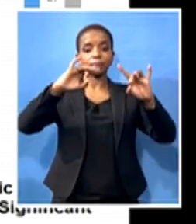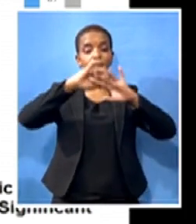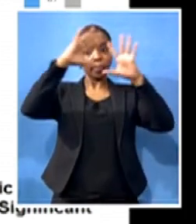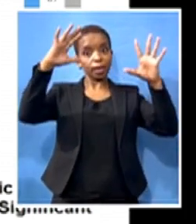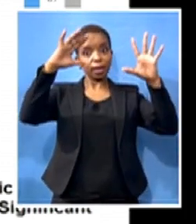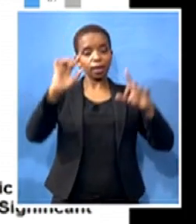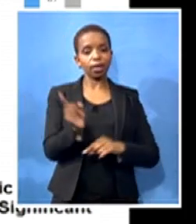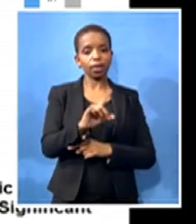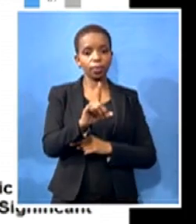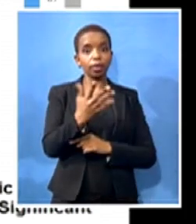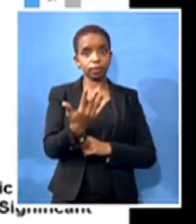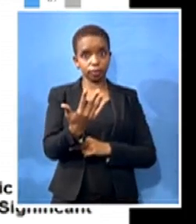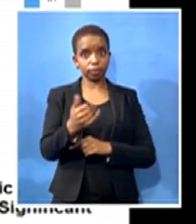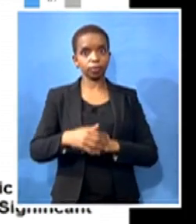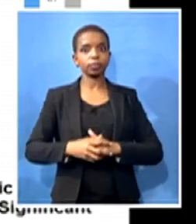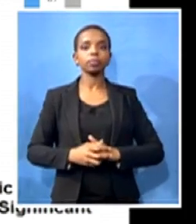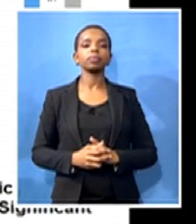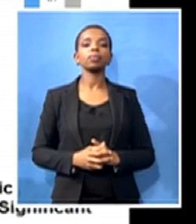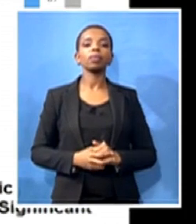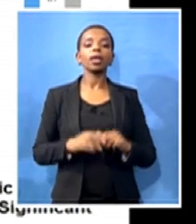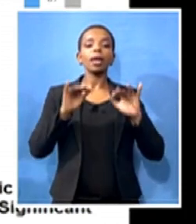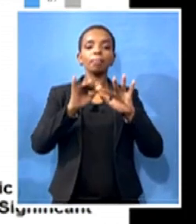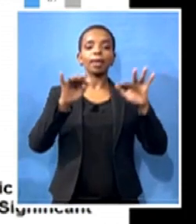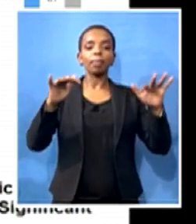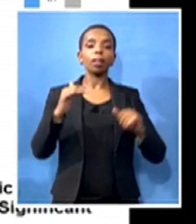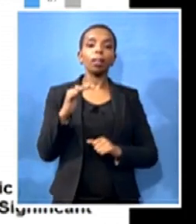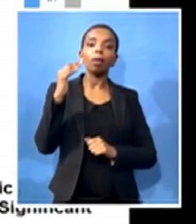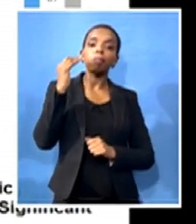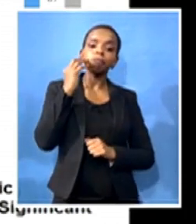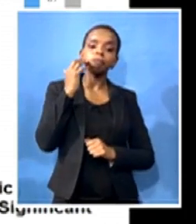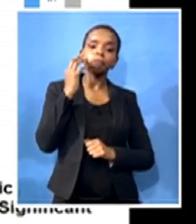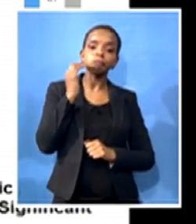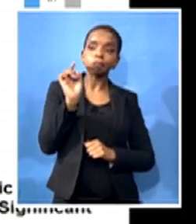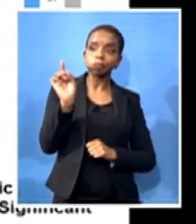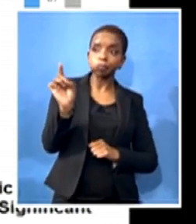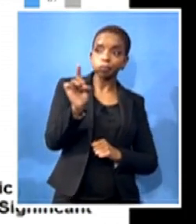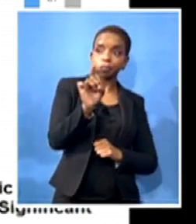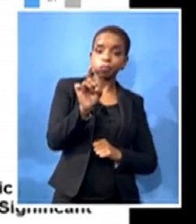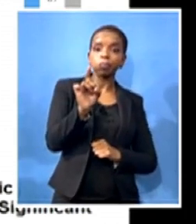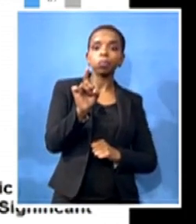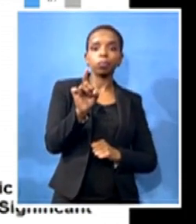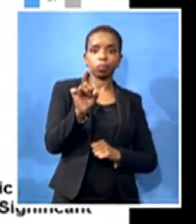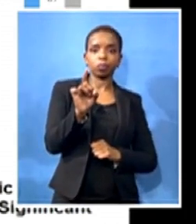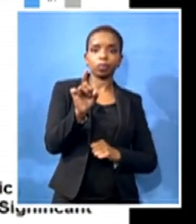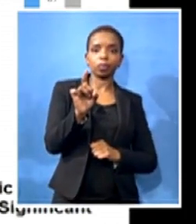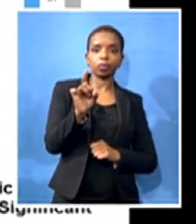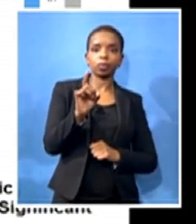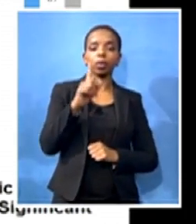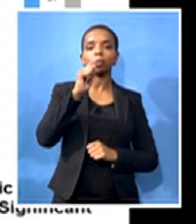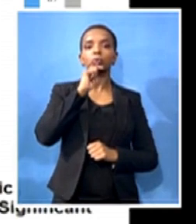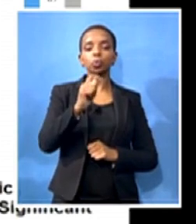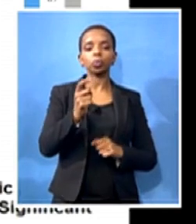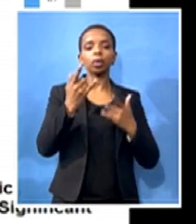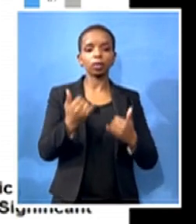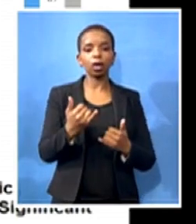white population has really lost faith, in a sense,